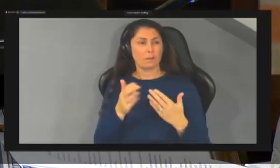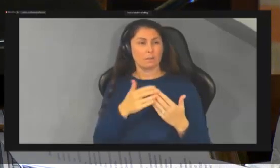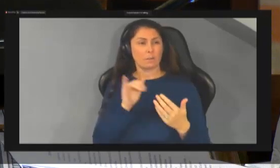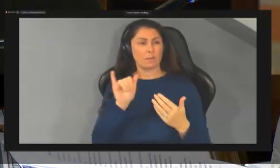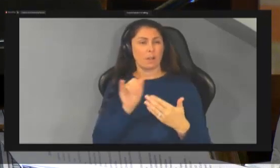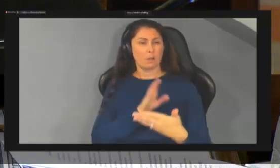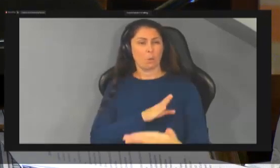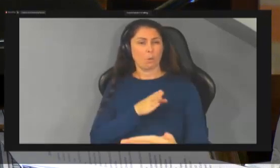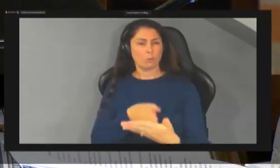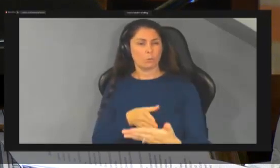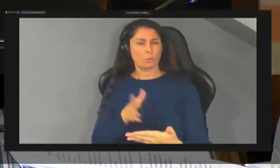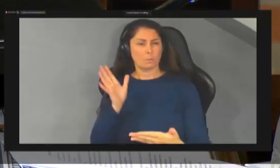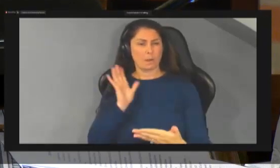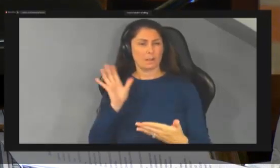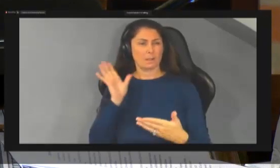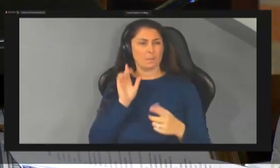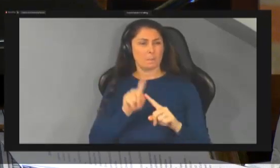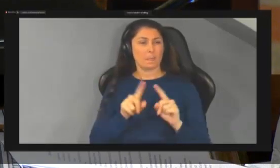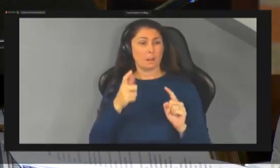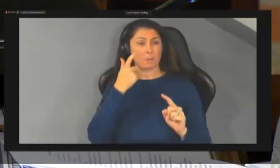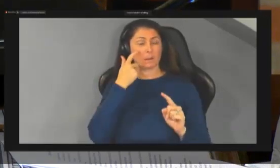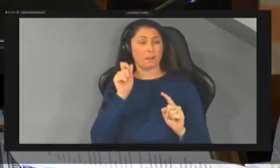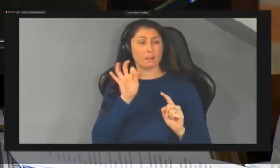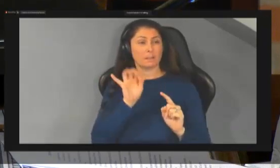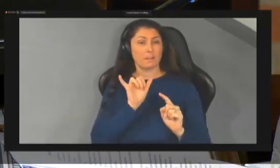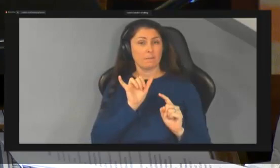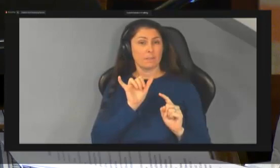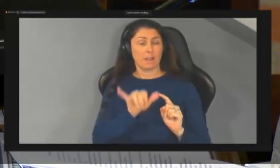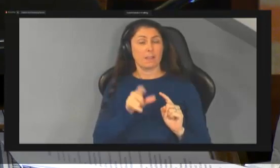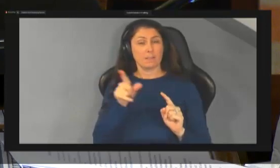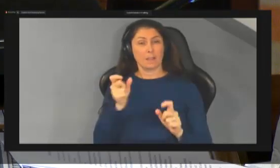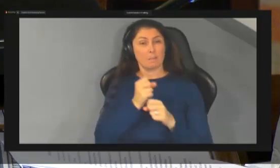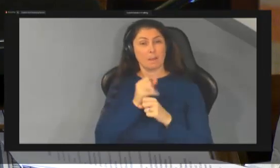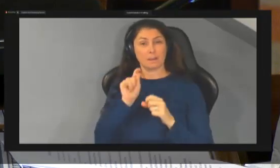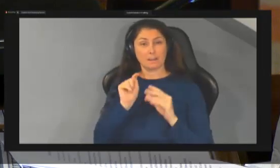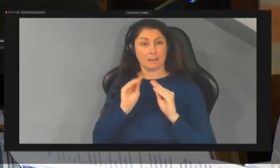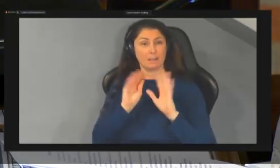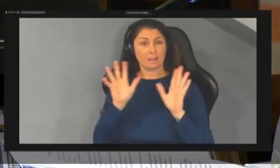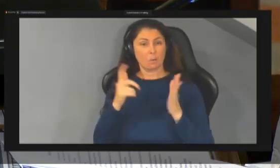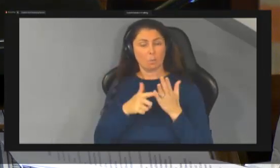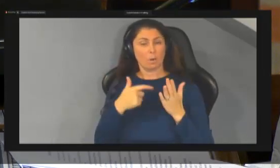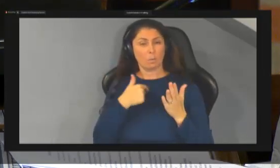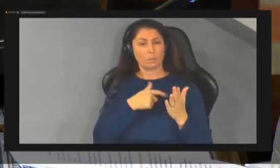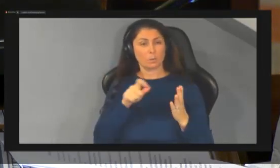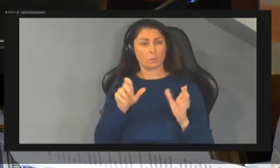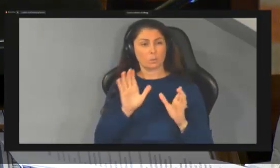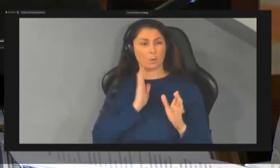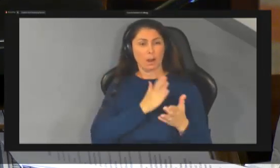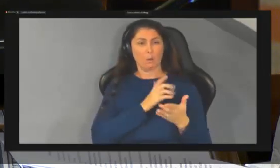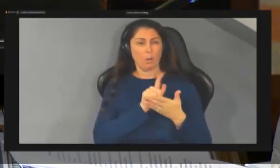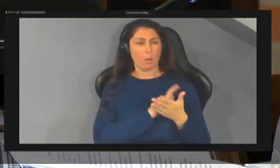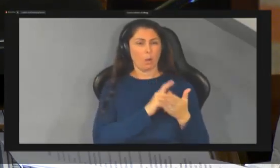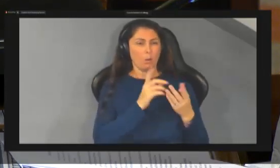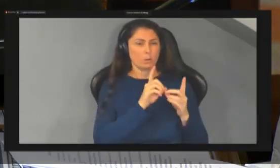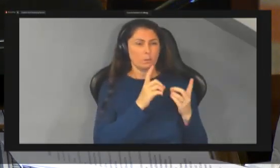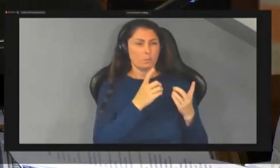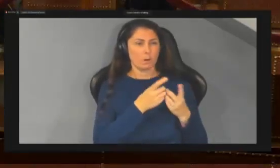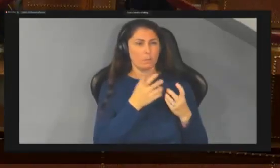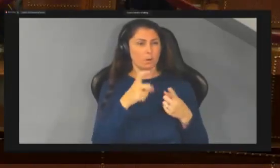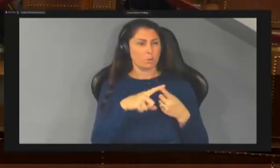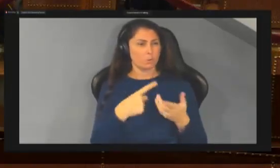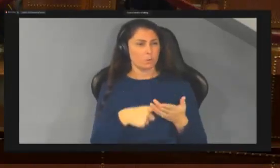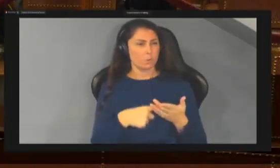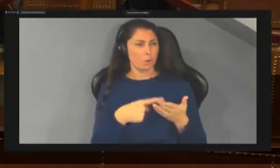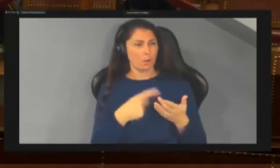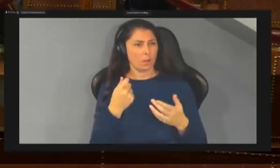back then. But because of that, they made it very clear what we're supposed to be doing, and our law department and others made it very clear. Do you want to talk a little bit about it?